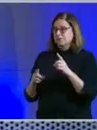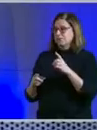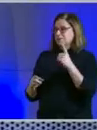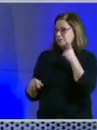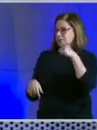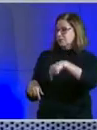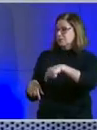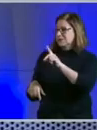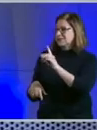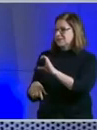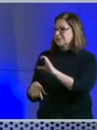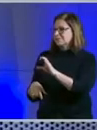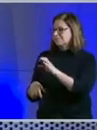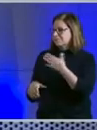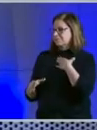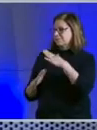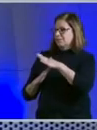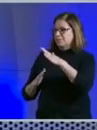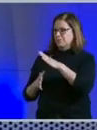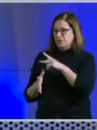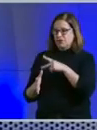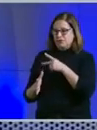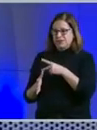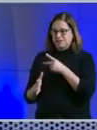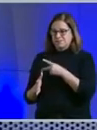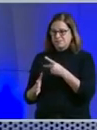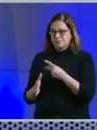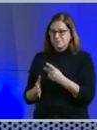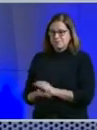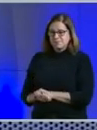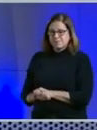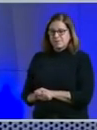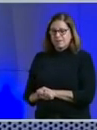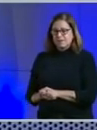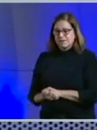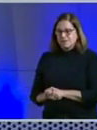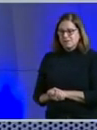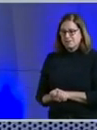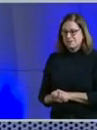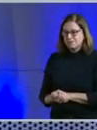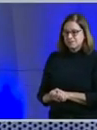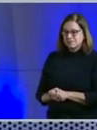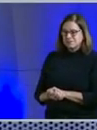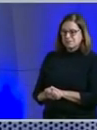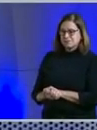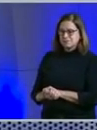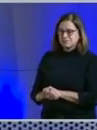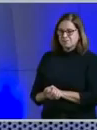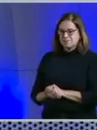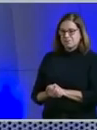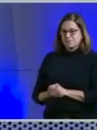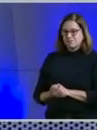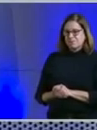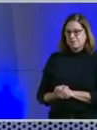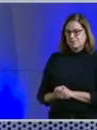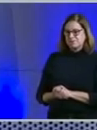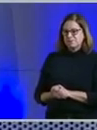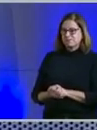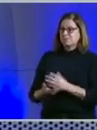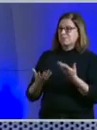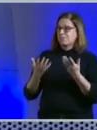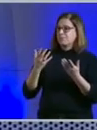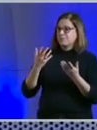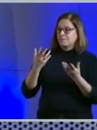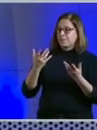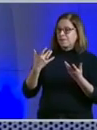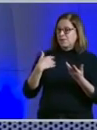so all of the transition actions and activities became focused on how do we create the best